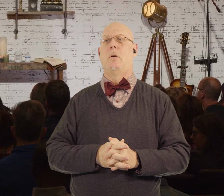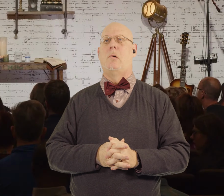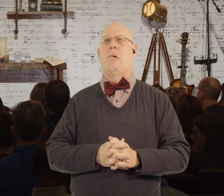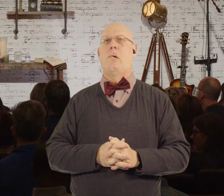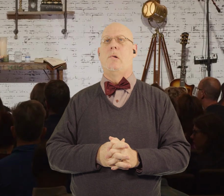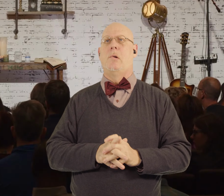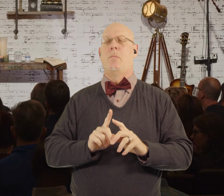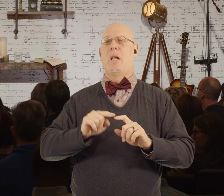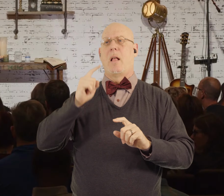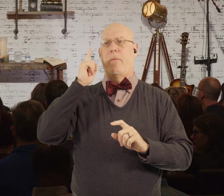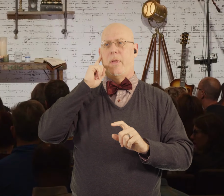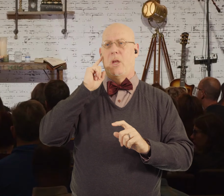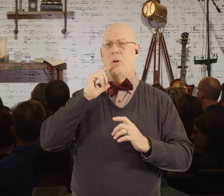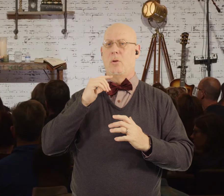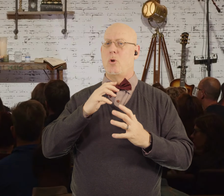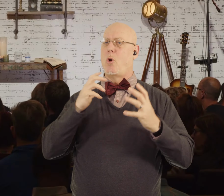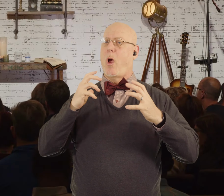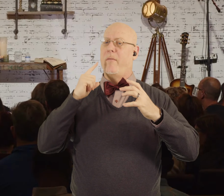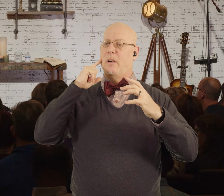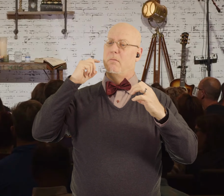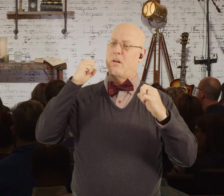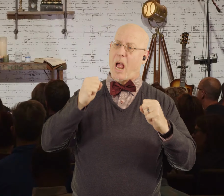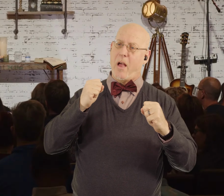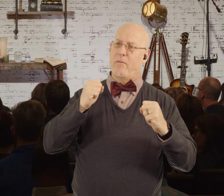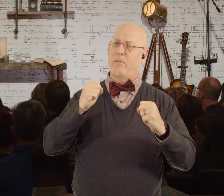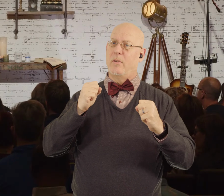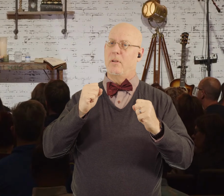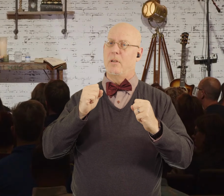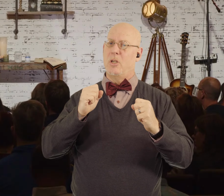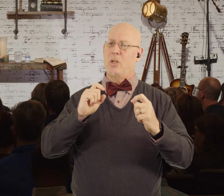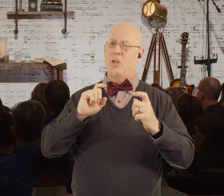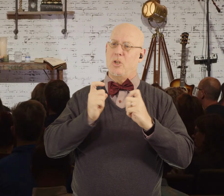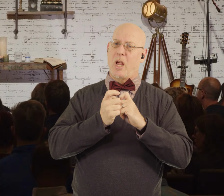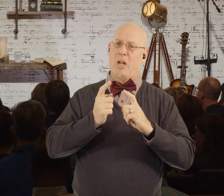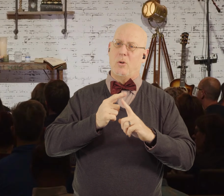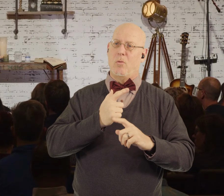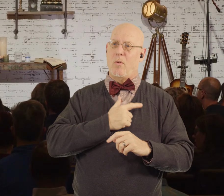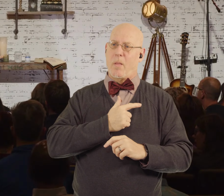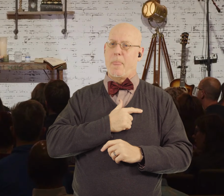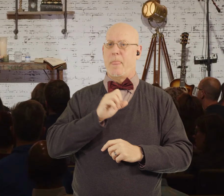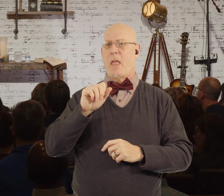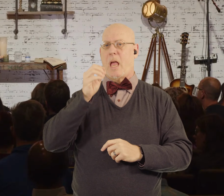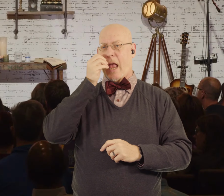consistently. But I think overconfidence leading to apathy,